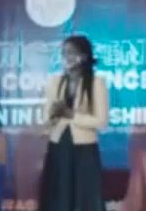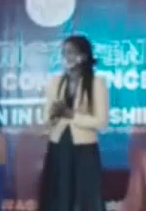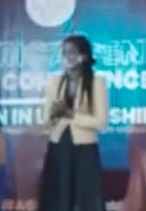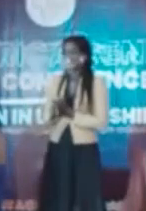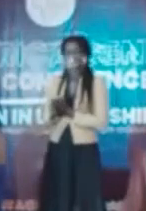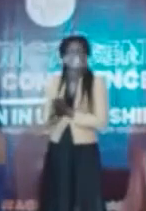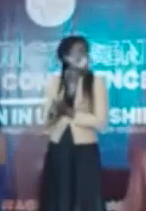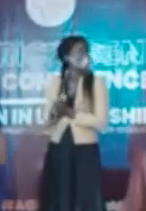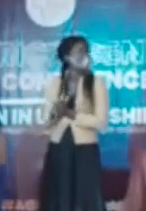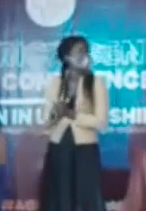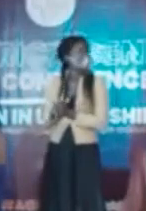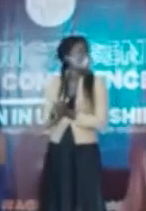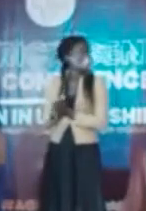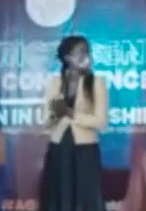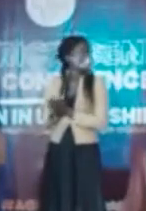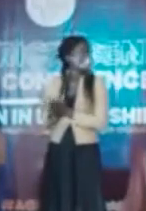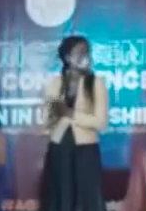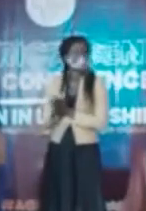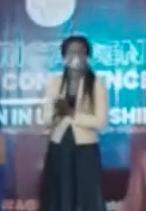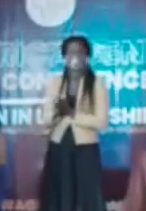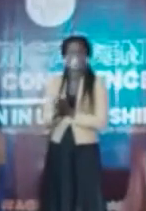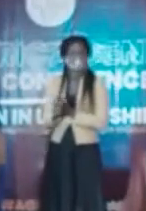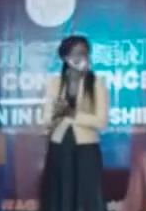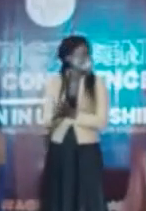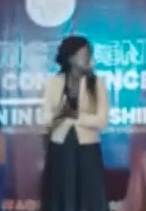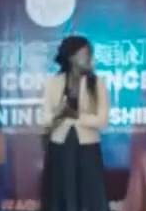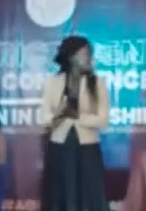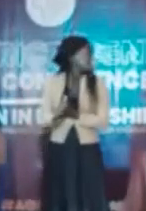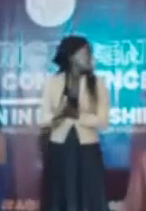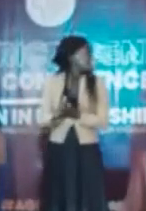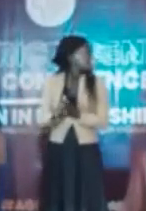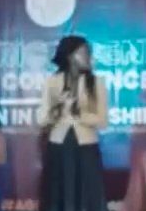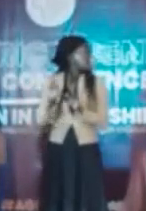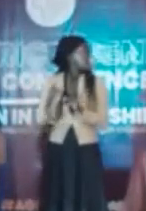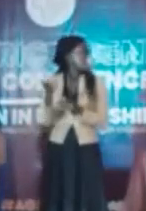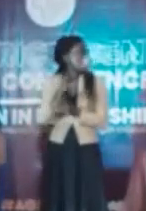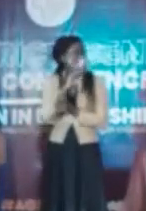Our technical team, I hope, is resolving that. No problem.